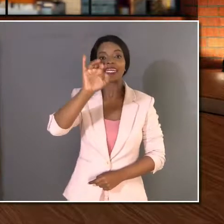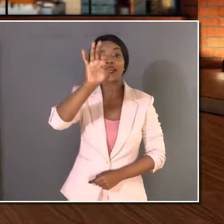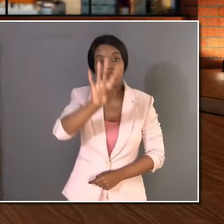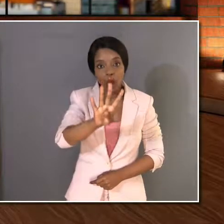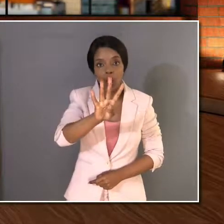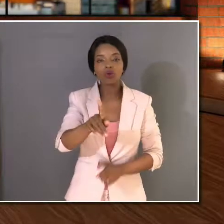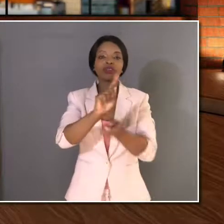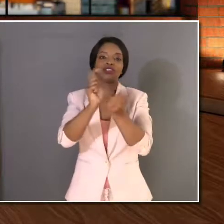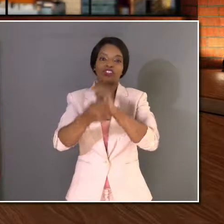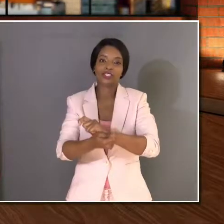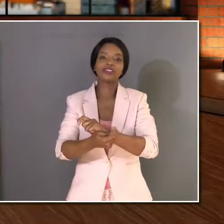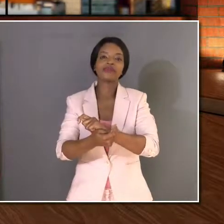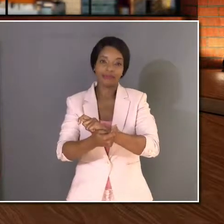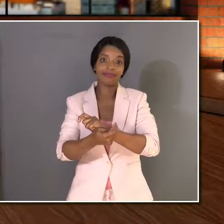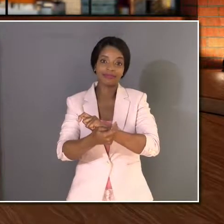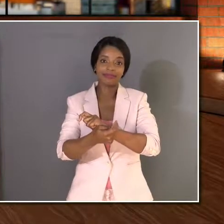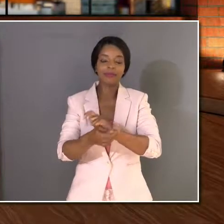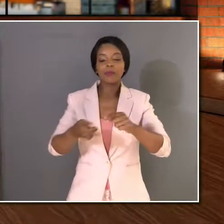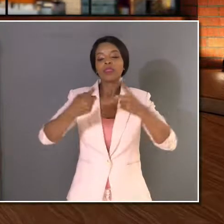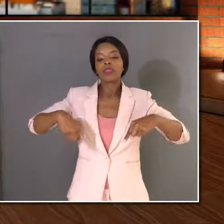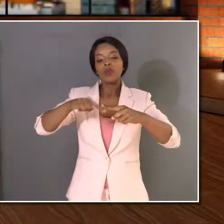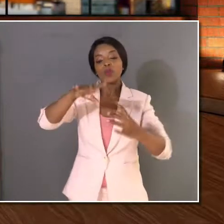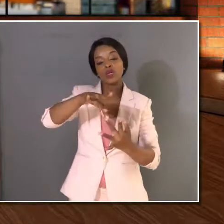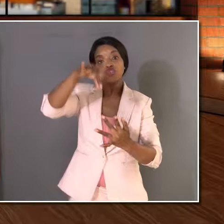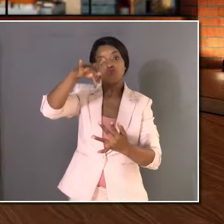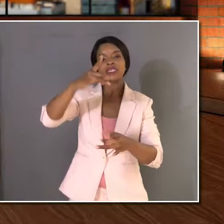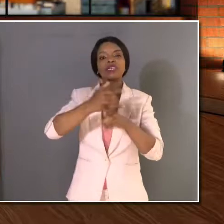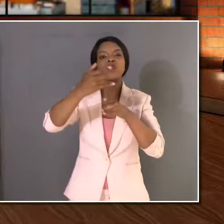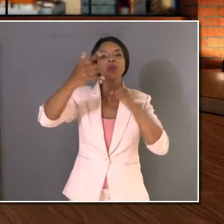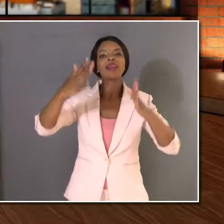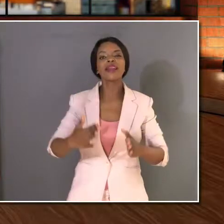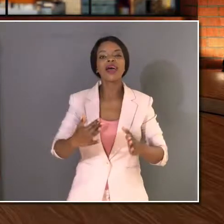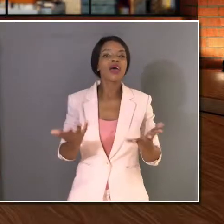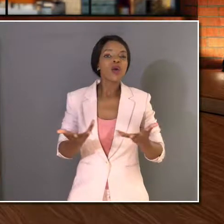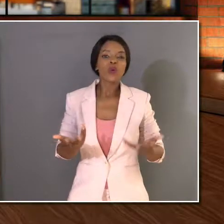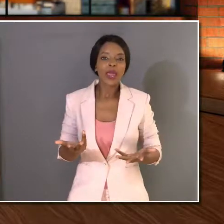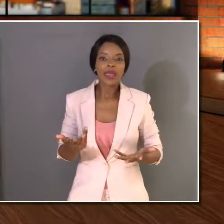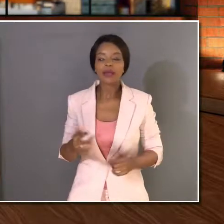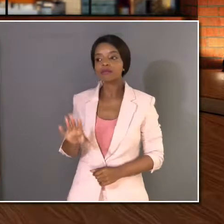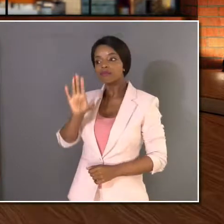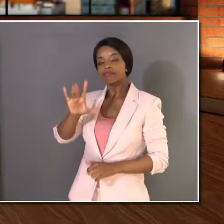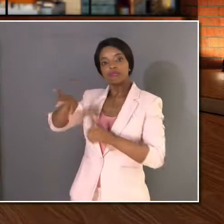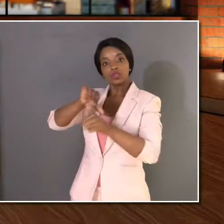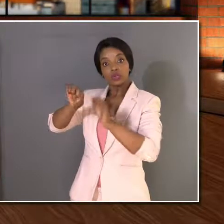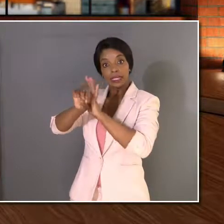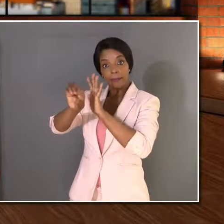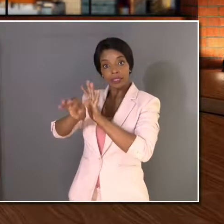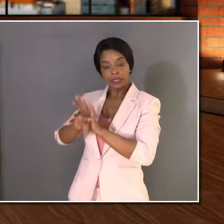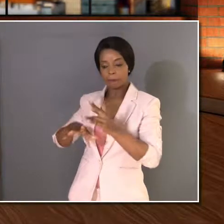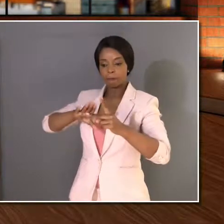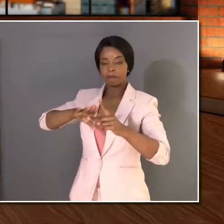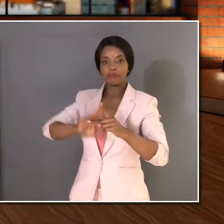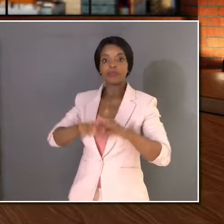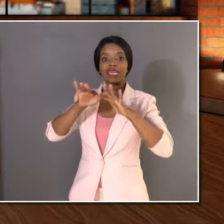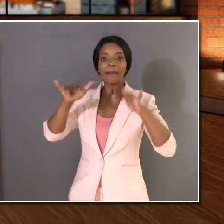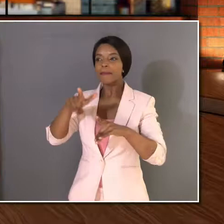4, change. We'll be choosing winners from our social media platforms and from the comments on our live feed. So like,